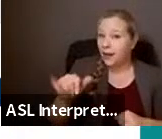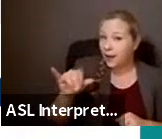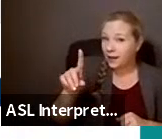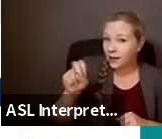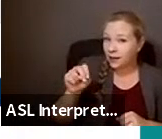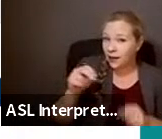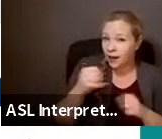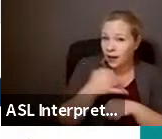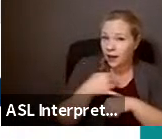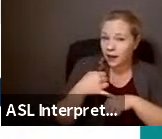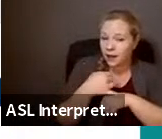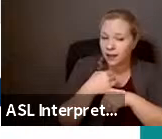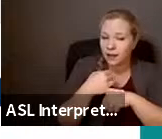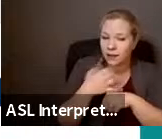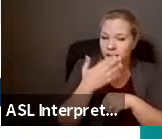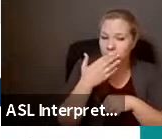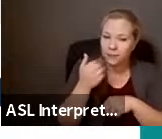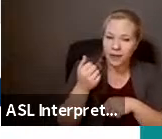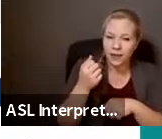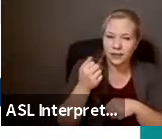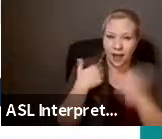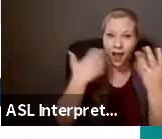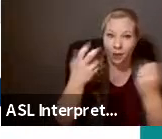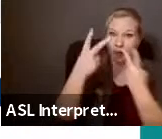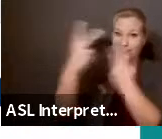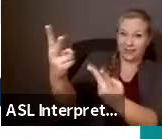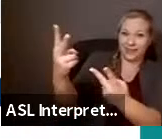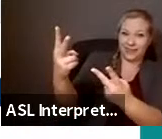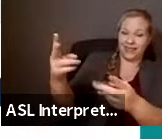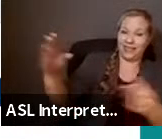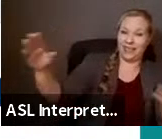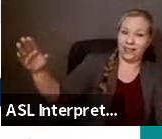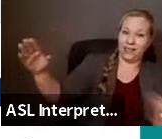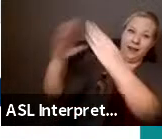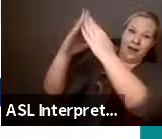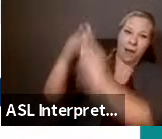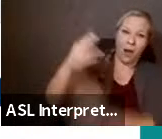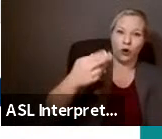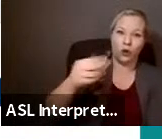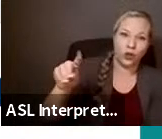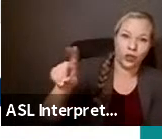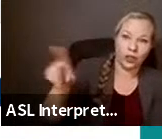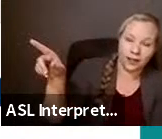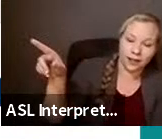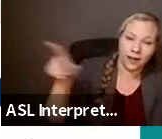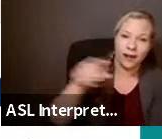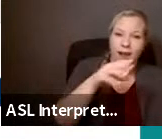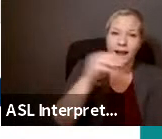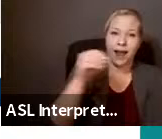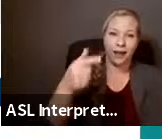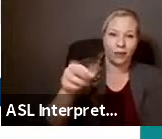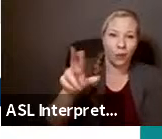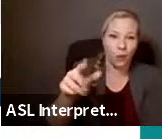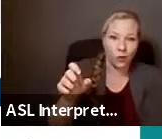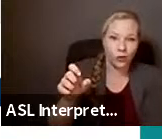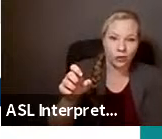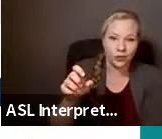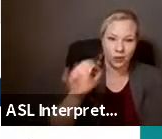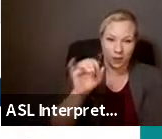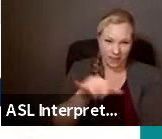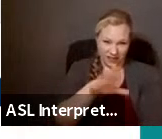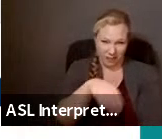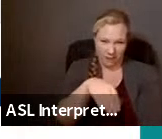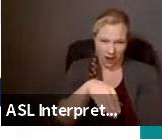to keep it on I want the views of Mount Hood and the gorge the entire time. So I want to put it on the bottom side of this drawing, on the east